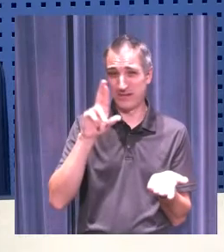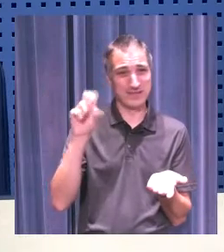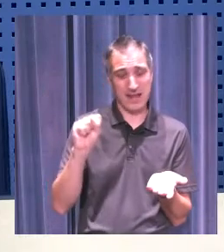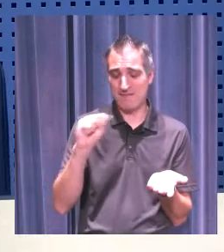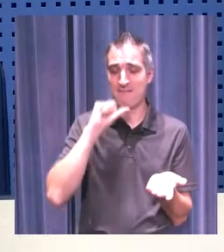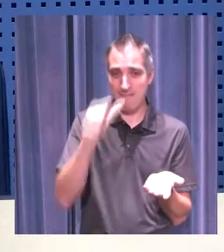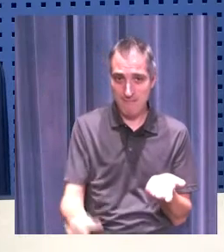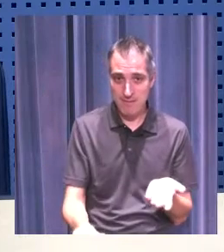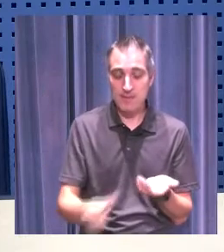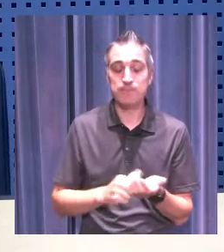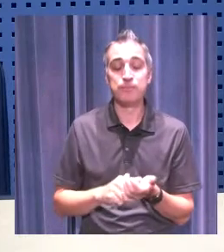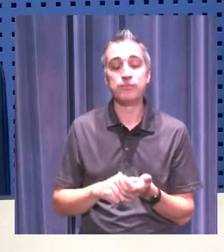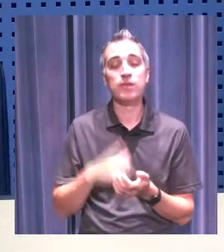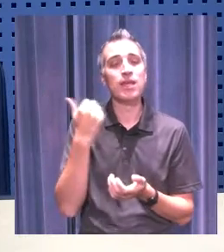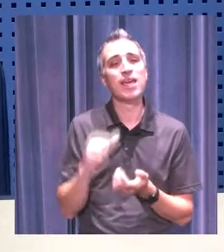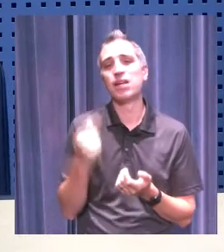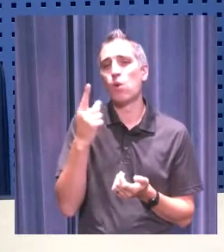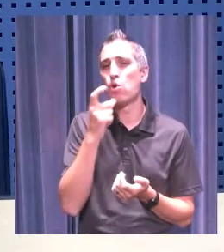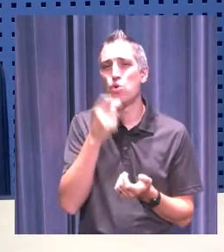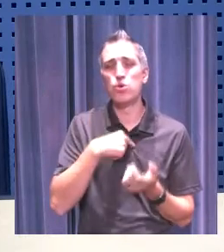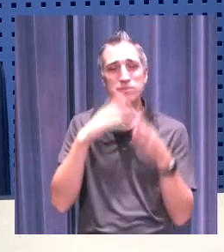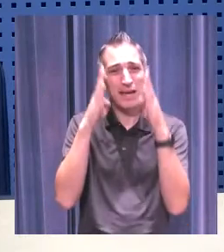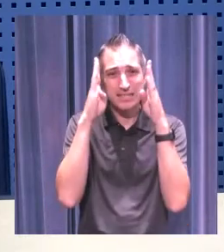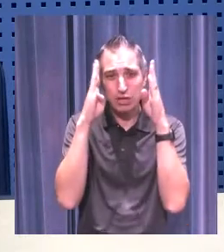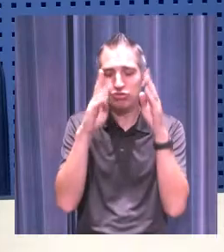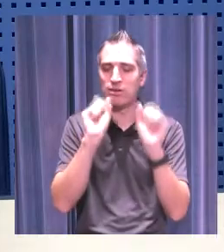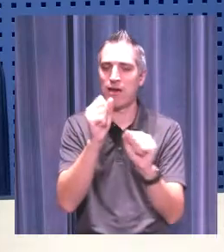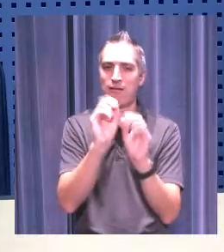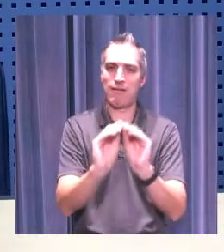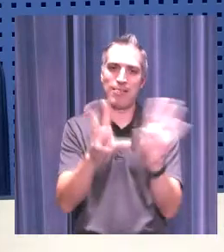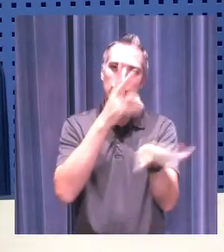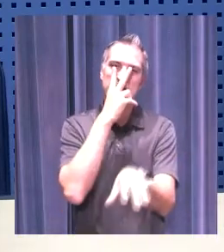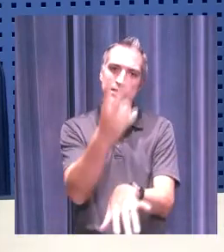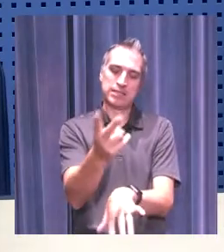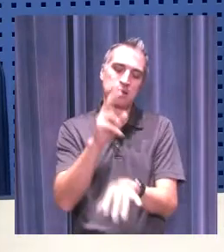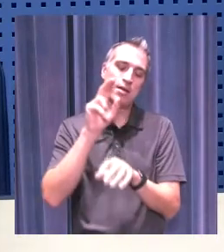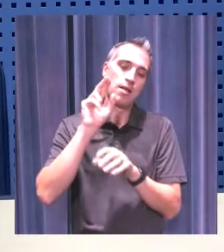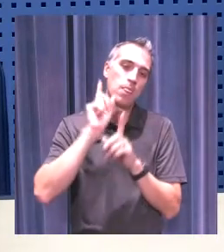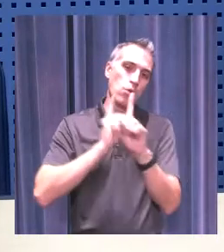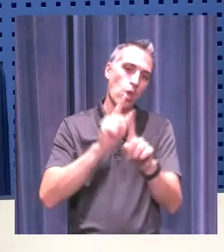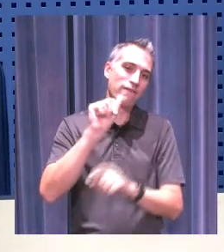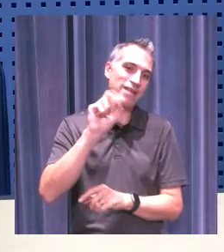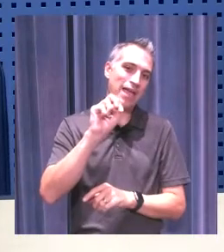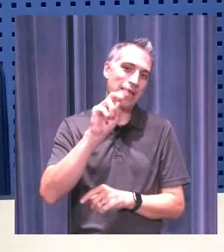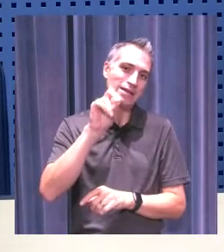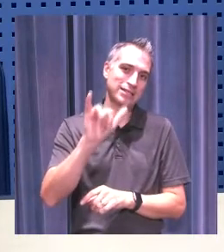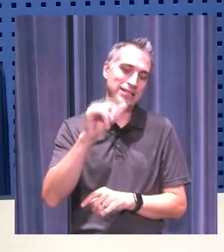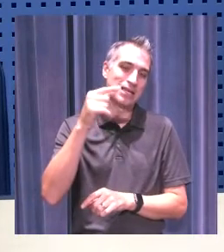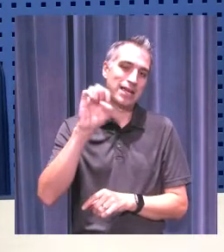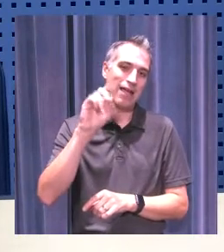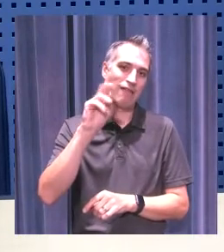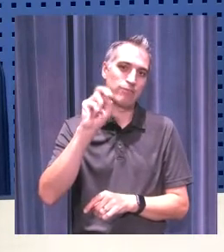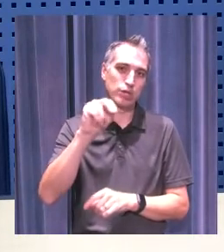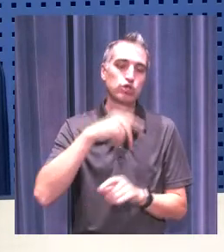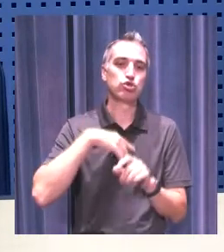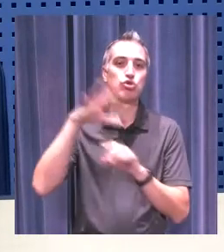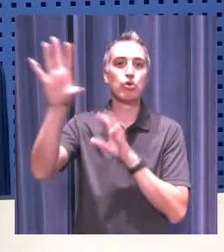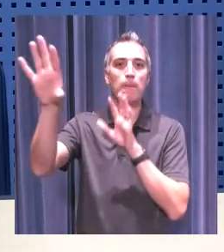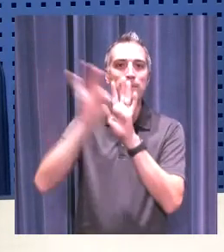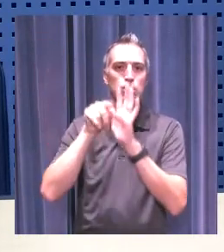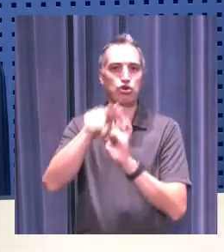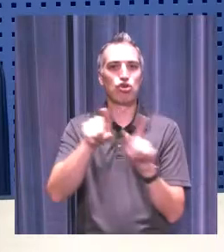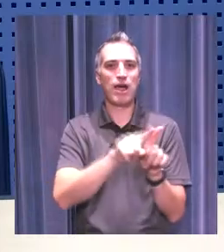interim president. Anyone who has paid attention can see the goal of Andy Everman is to place her in the role of